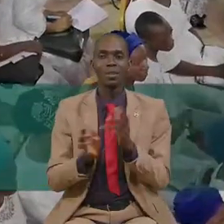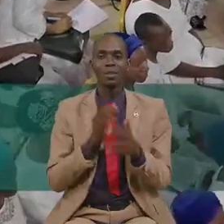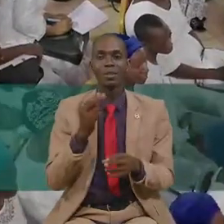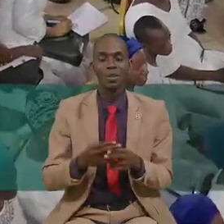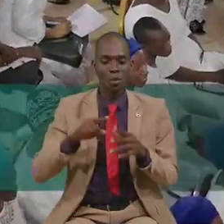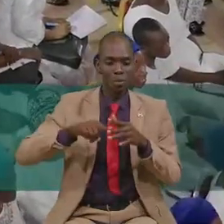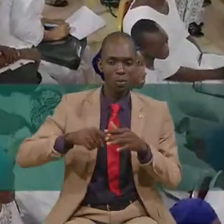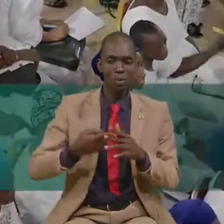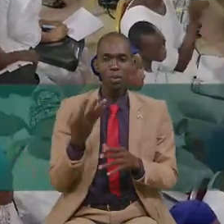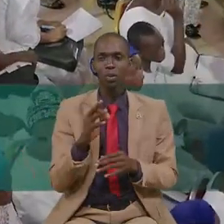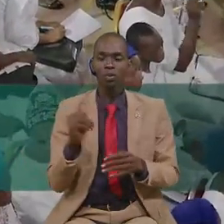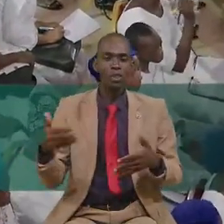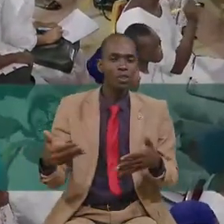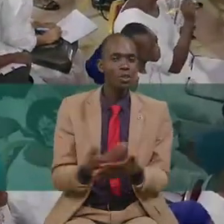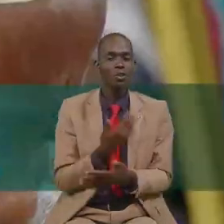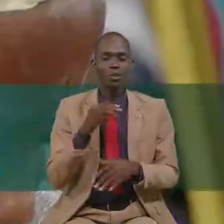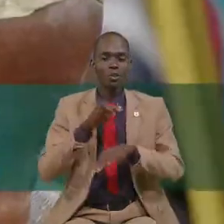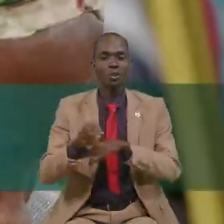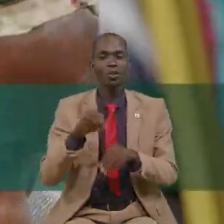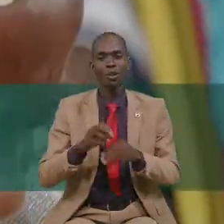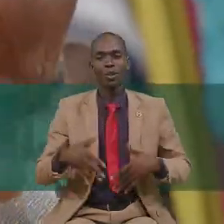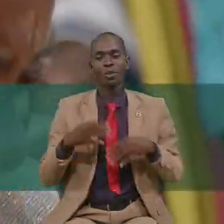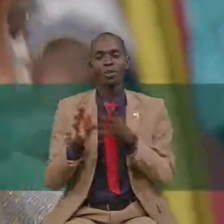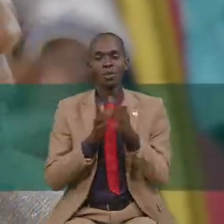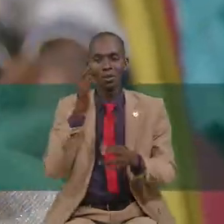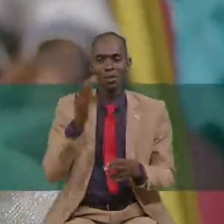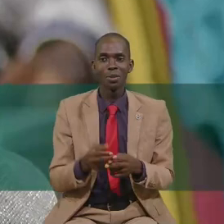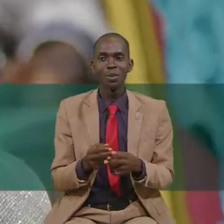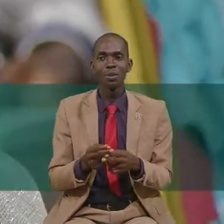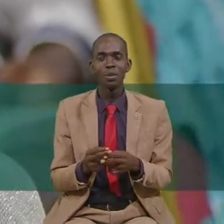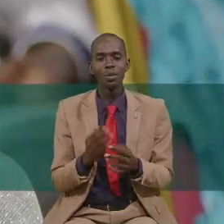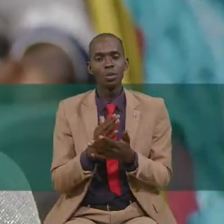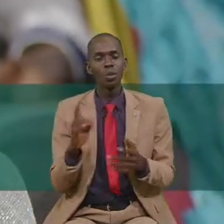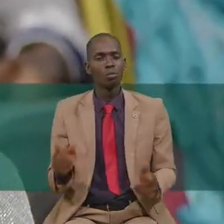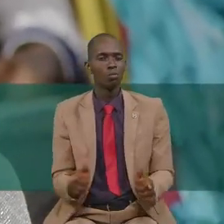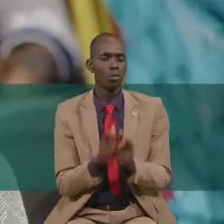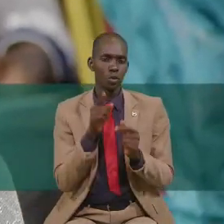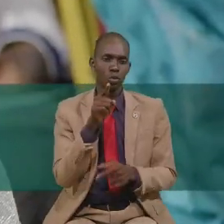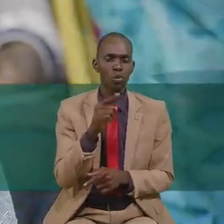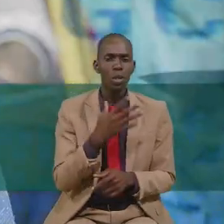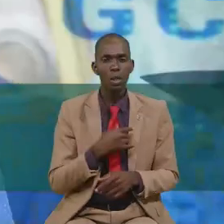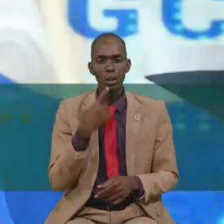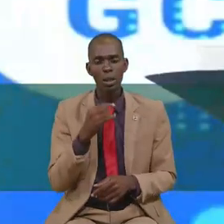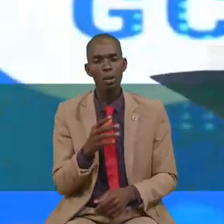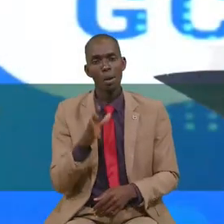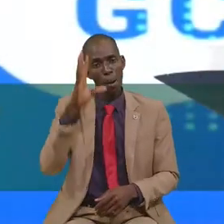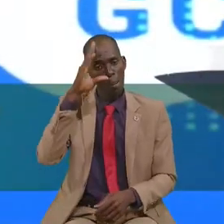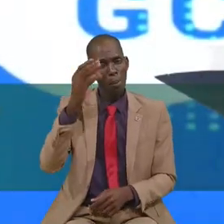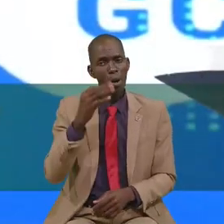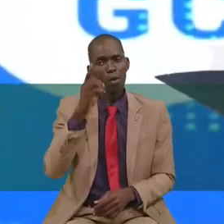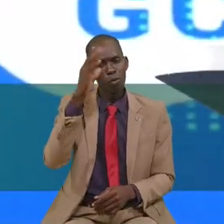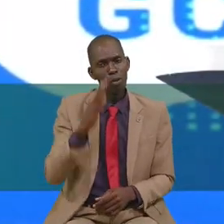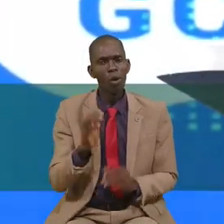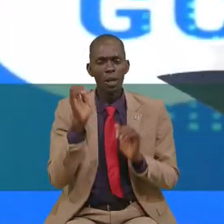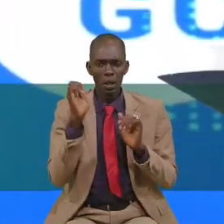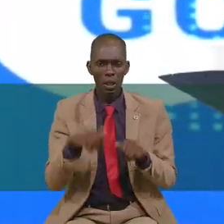Beginning of a new ministry. Somebody comes to you and said, man of God, can I